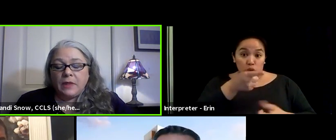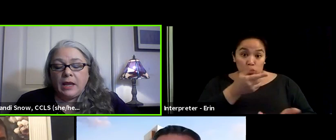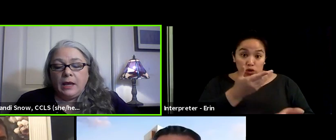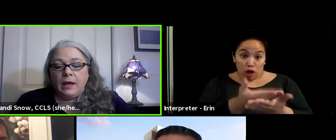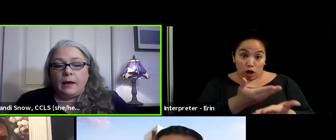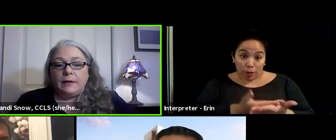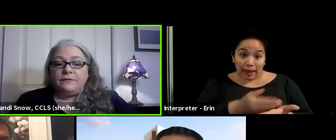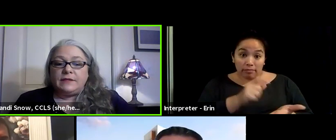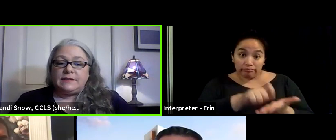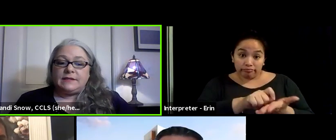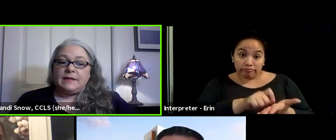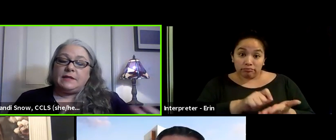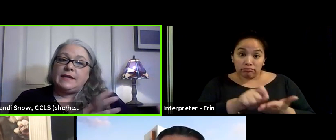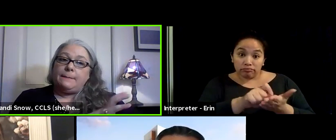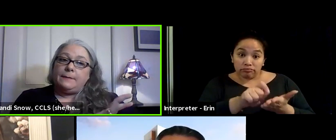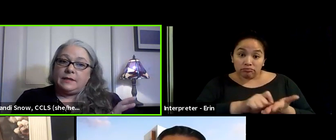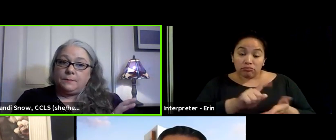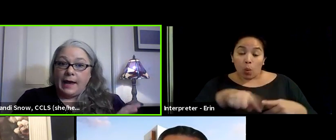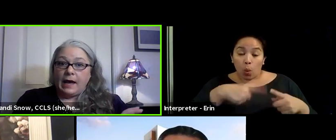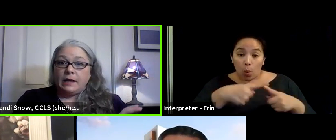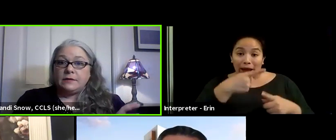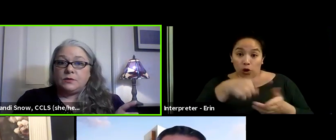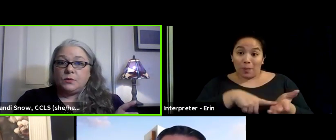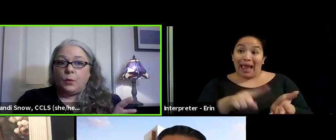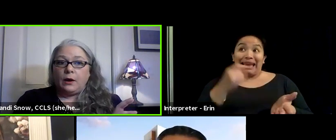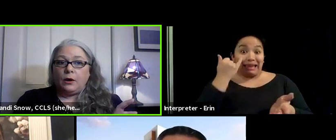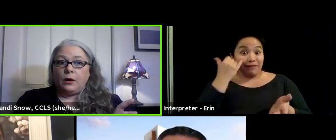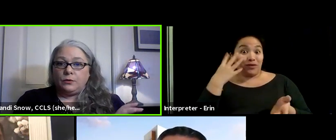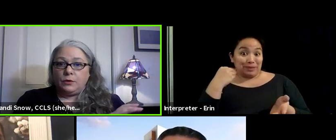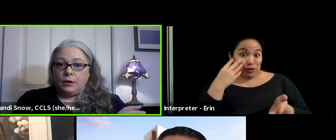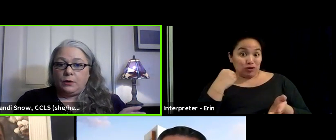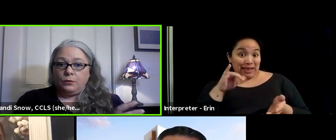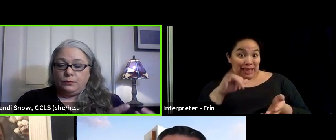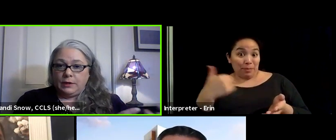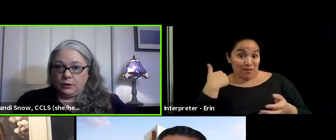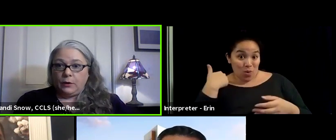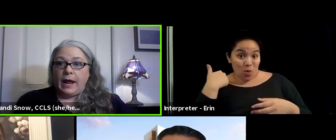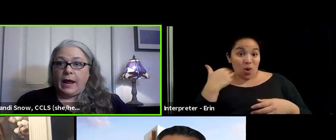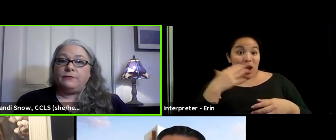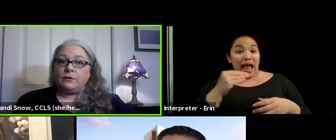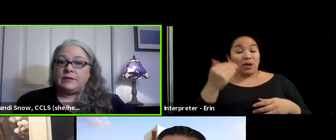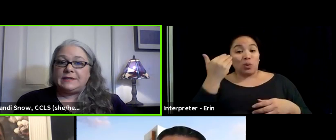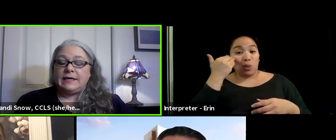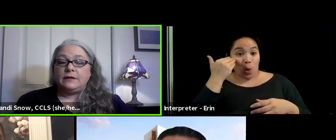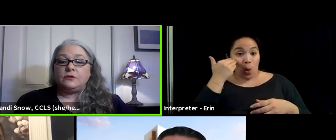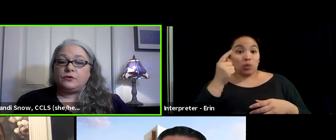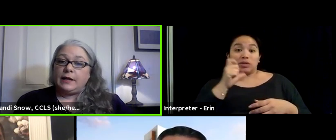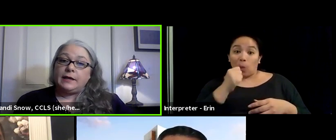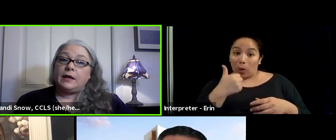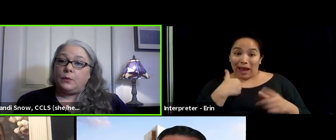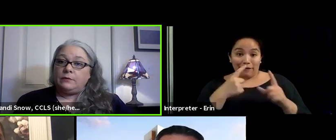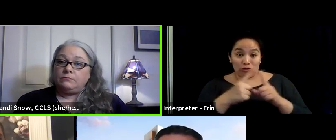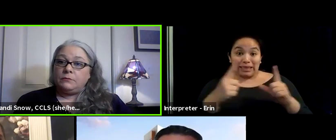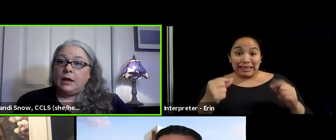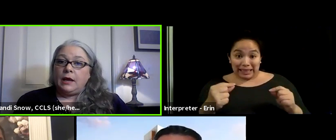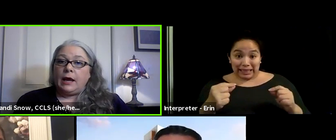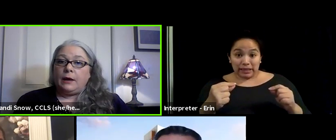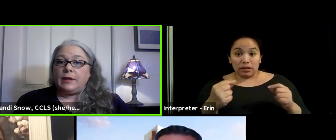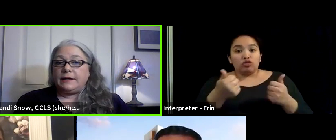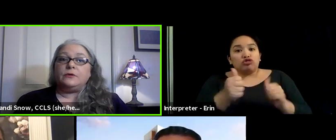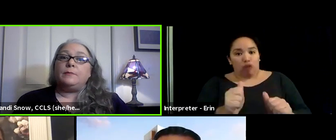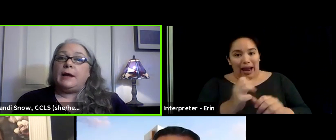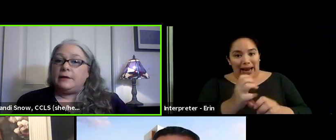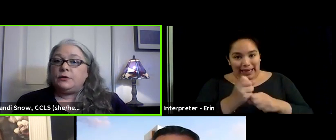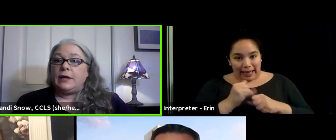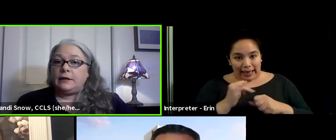pay. If this is something that's happened in the past where you know that you don't have a receipt, try to get one. I